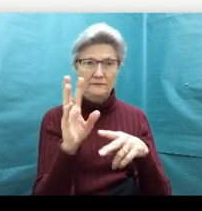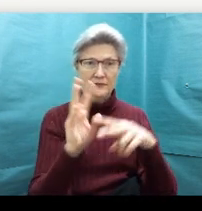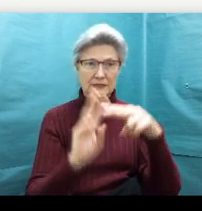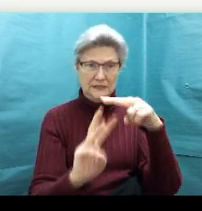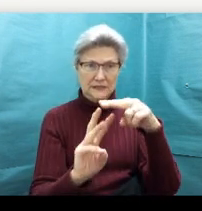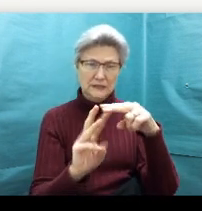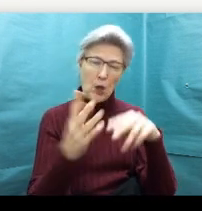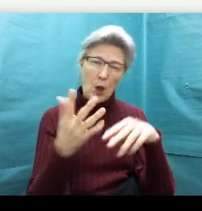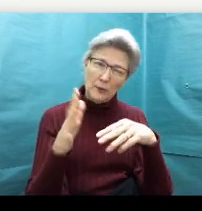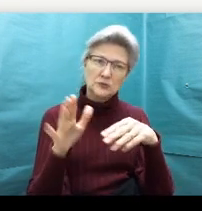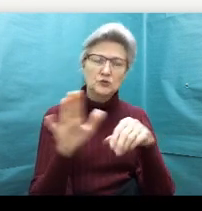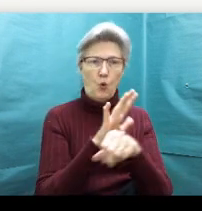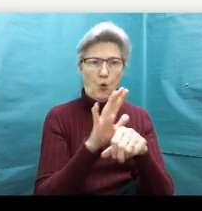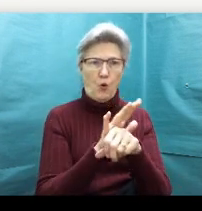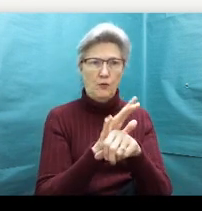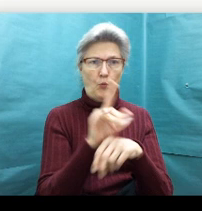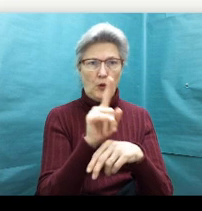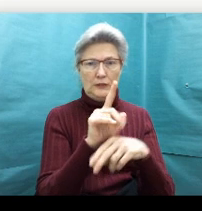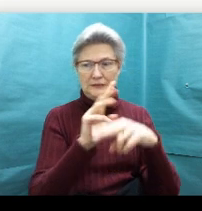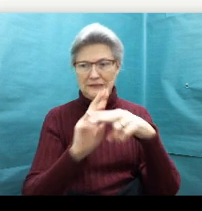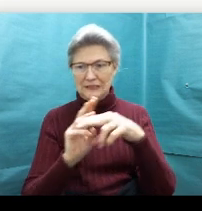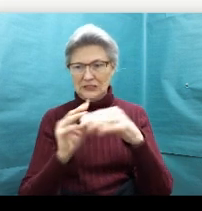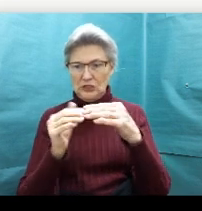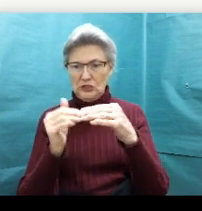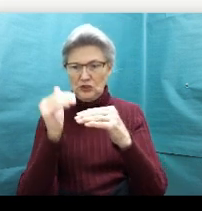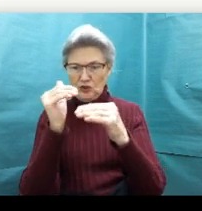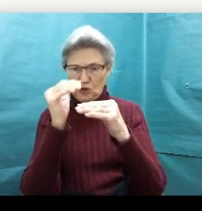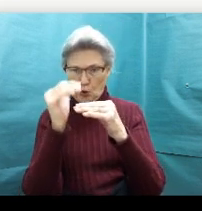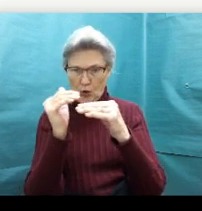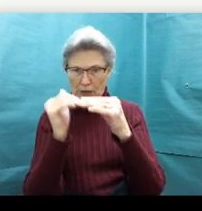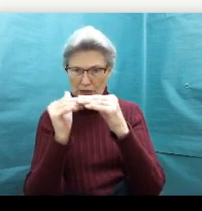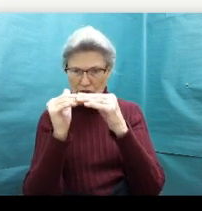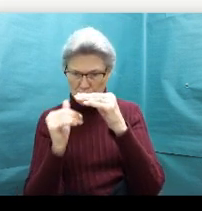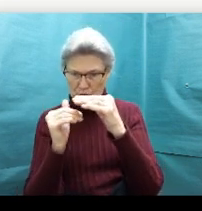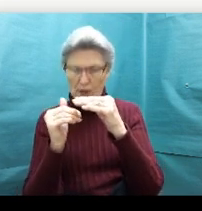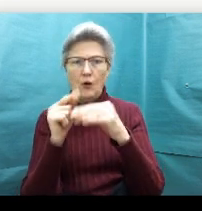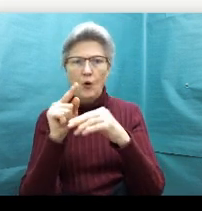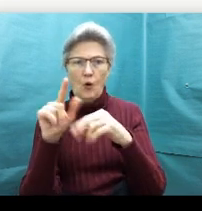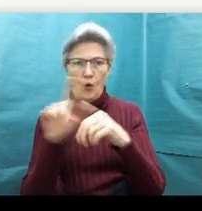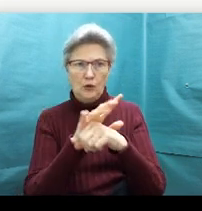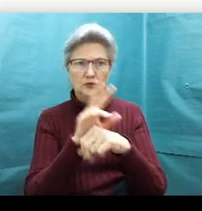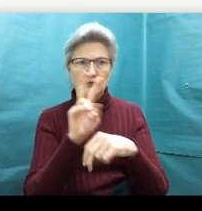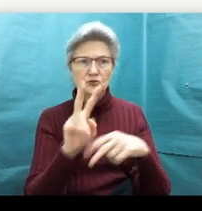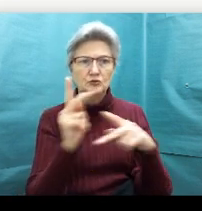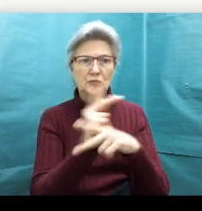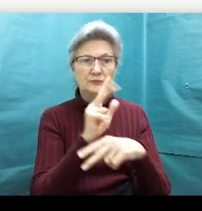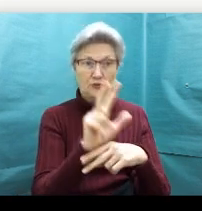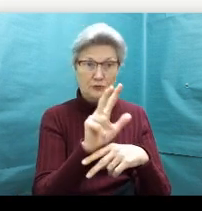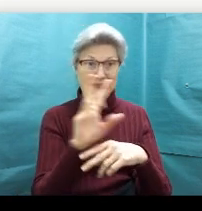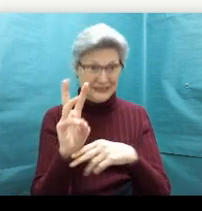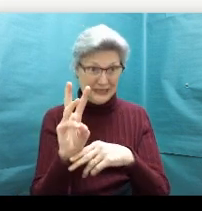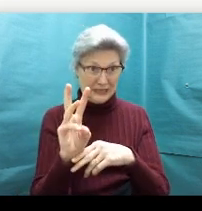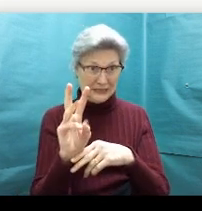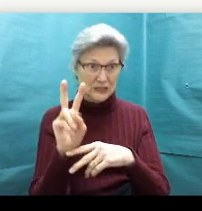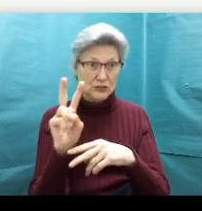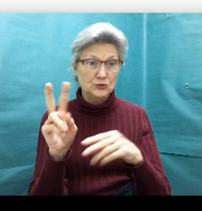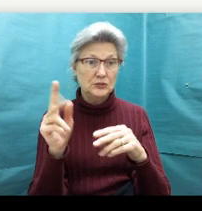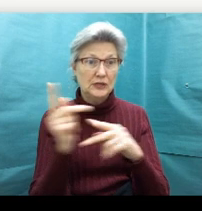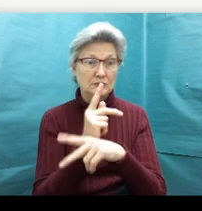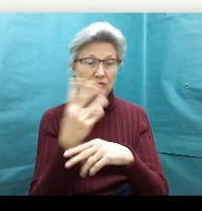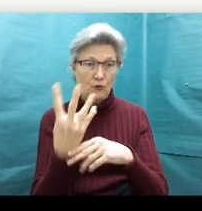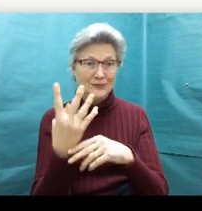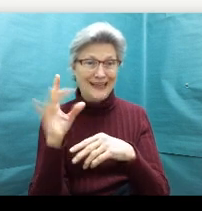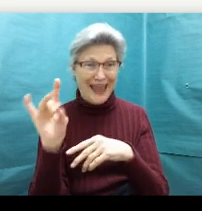close to a whole, right? It's just 1/6 away from a whole. So 2 times 3 is 6, and then 2 times 4 is